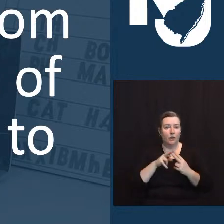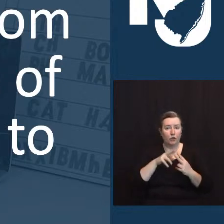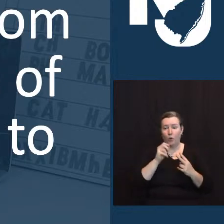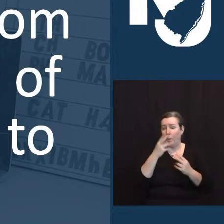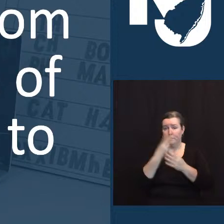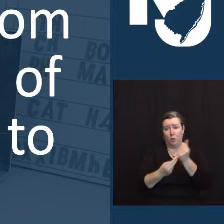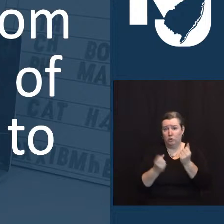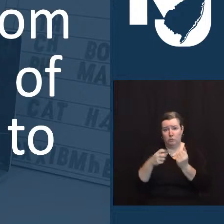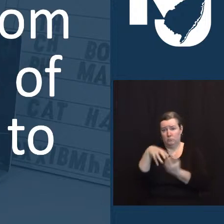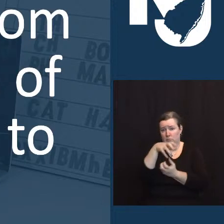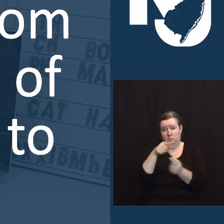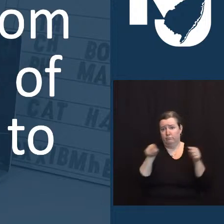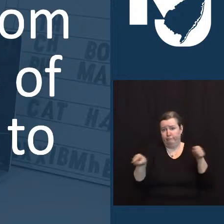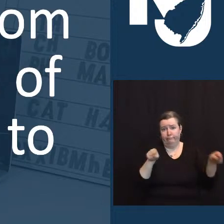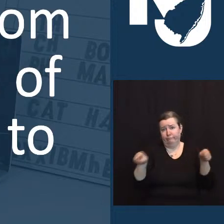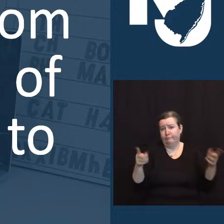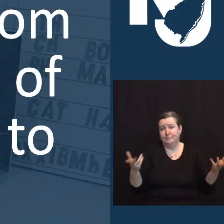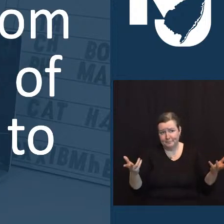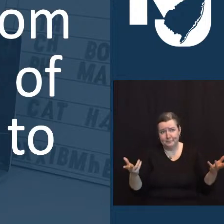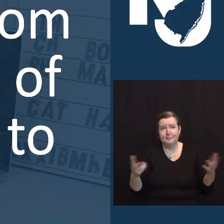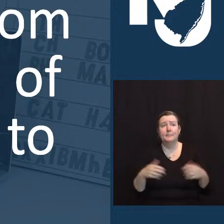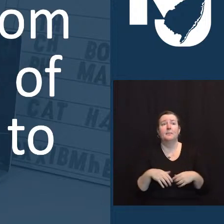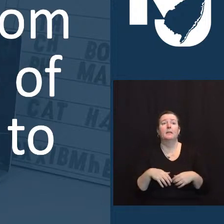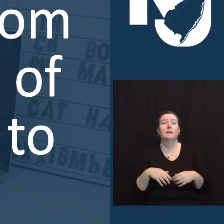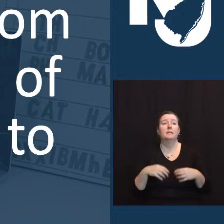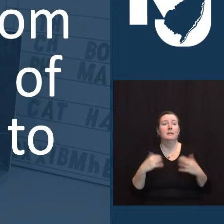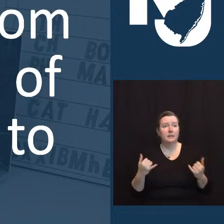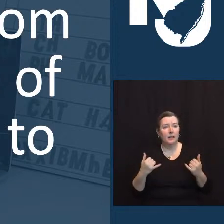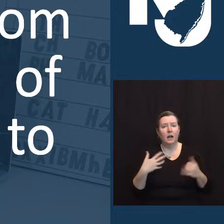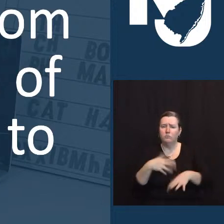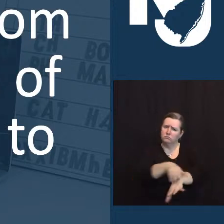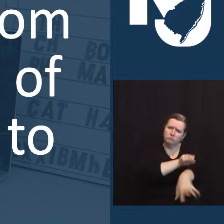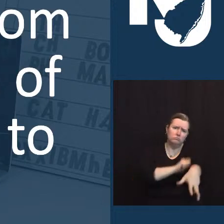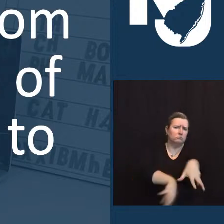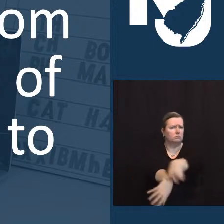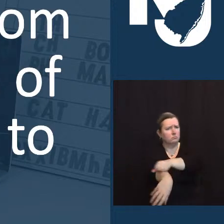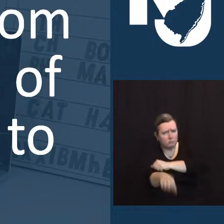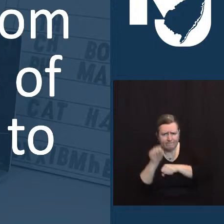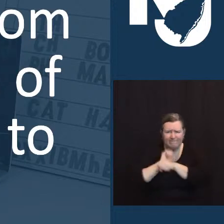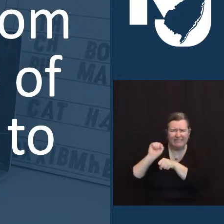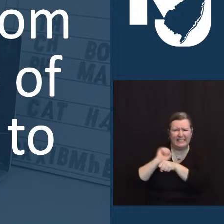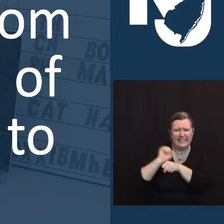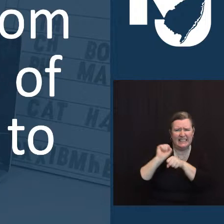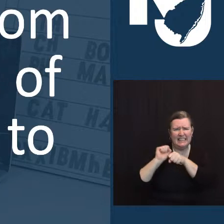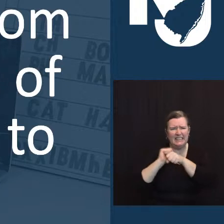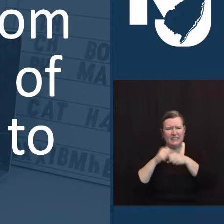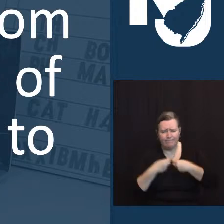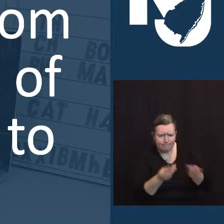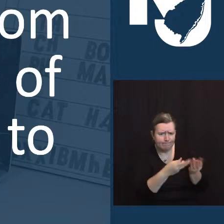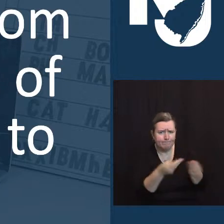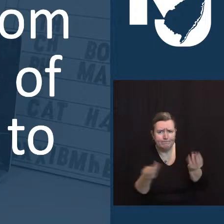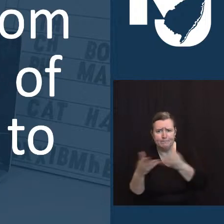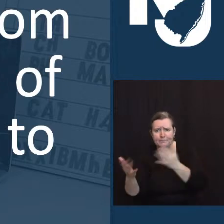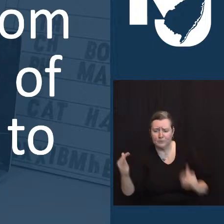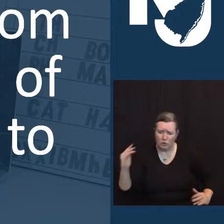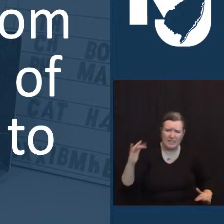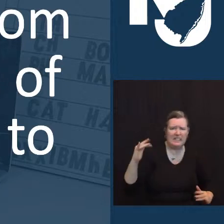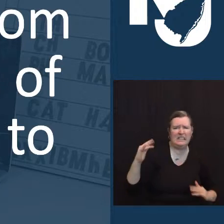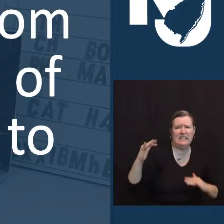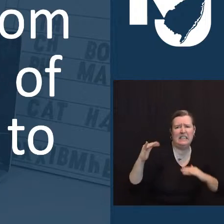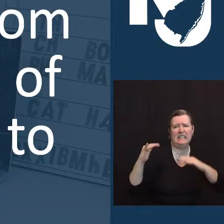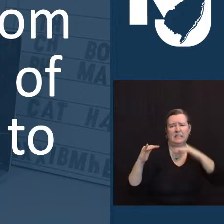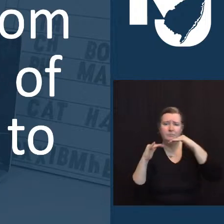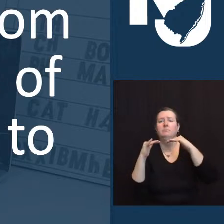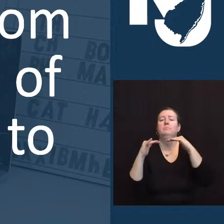century education. And we set to work to lift these students up and out of this divide. And we have. Today,